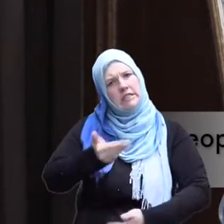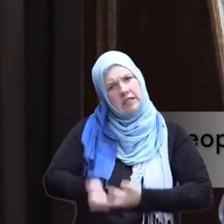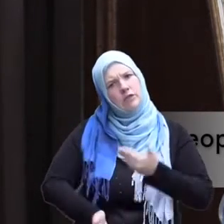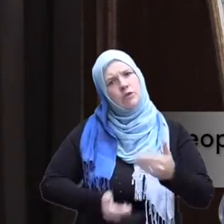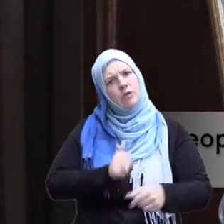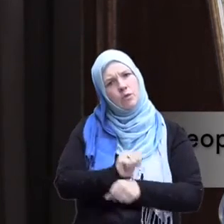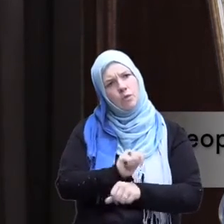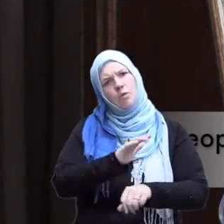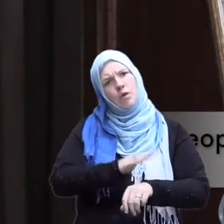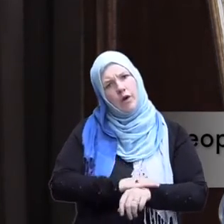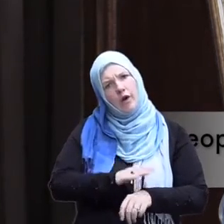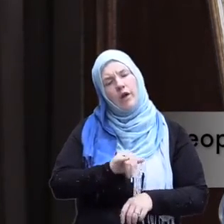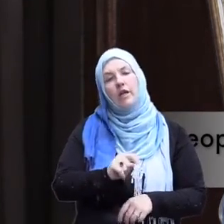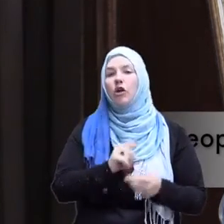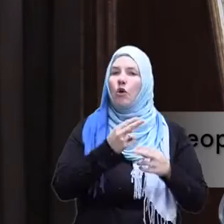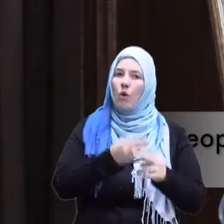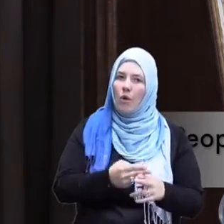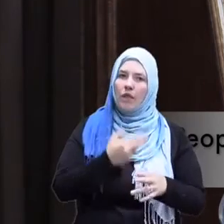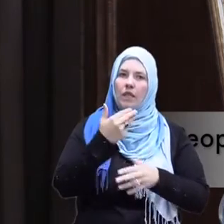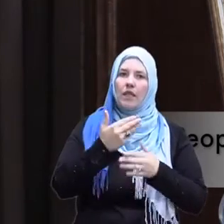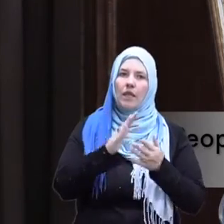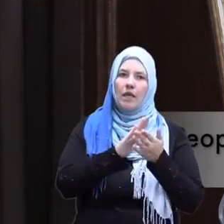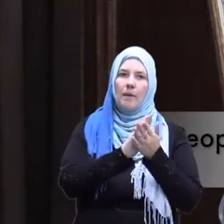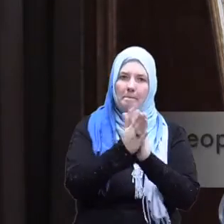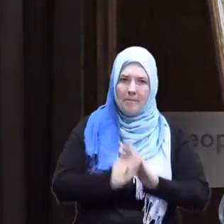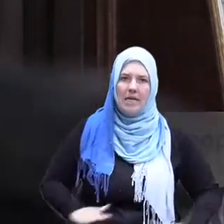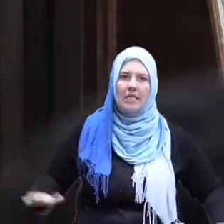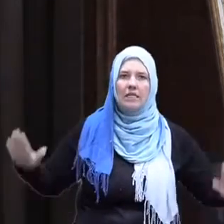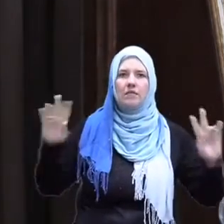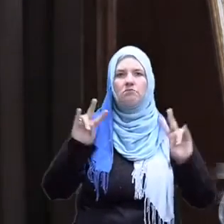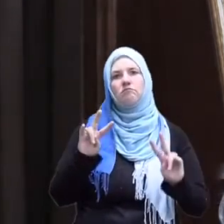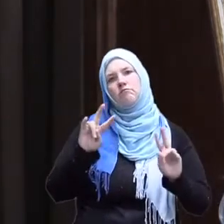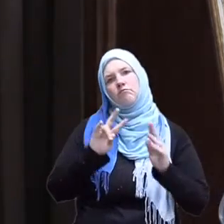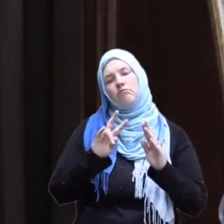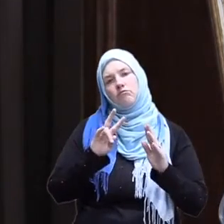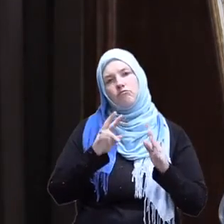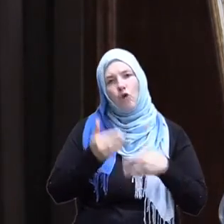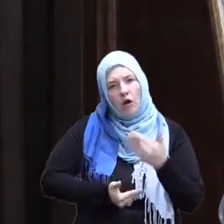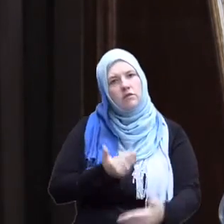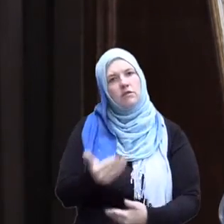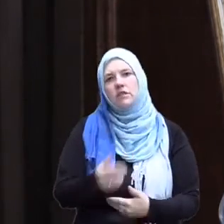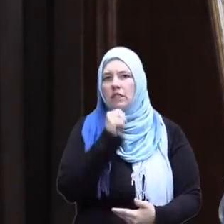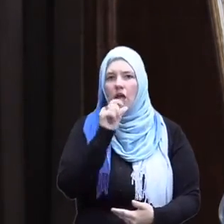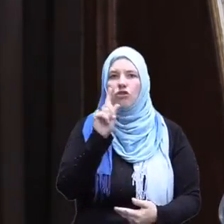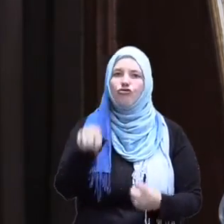It's called the peace process, not